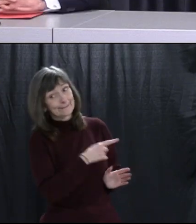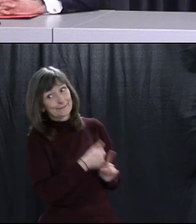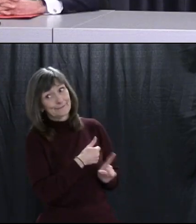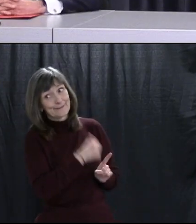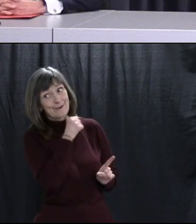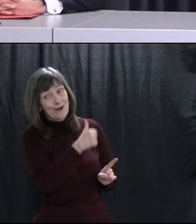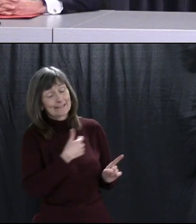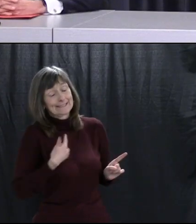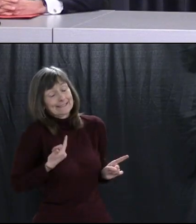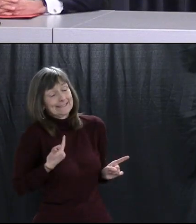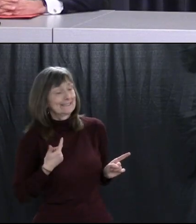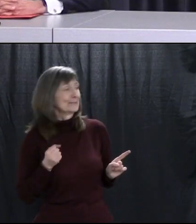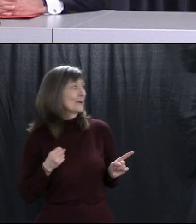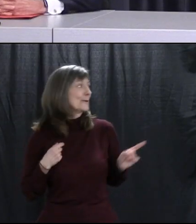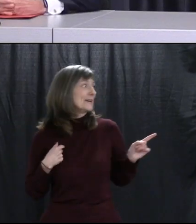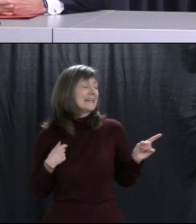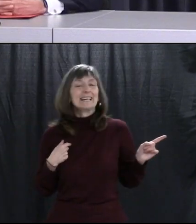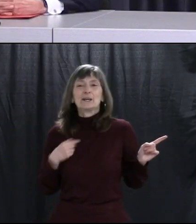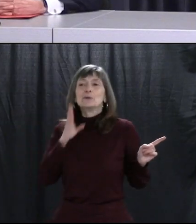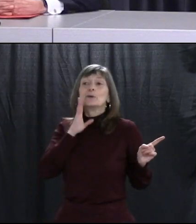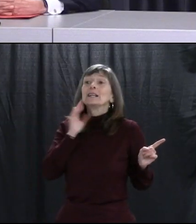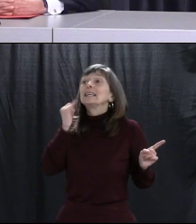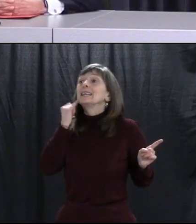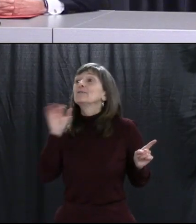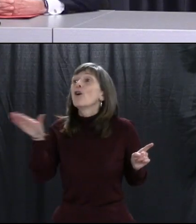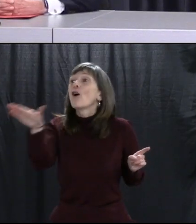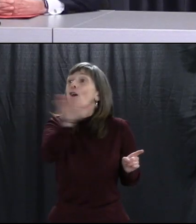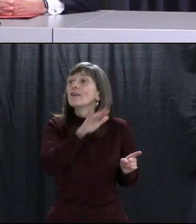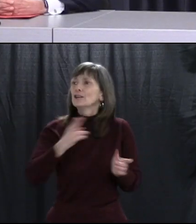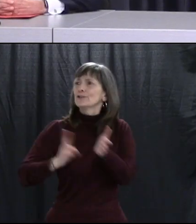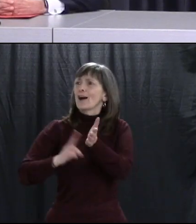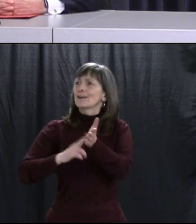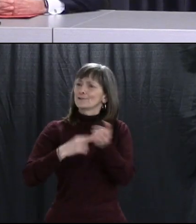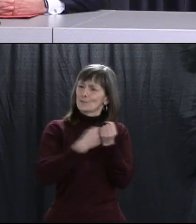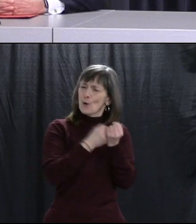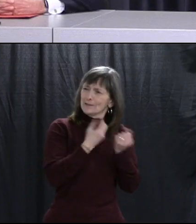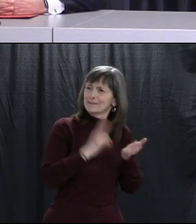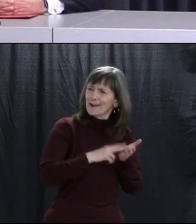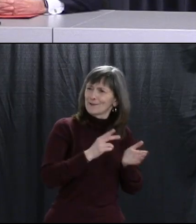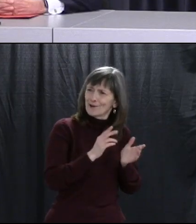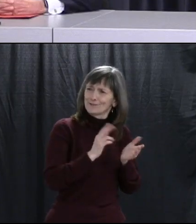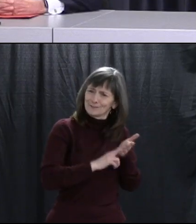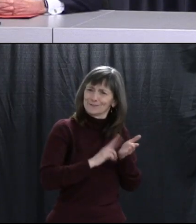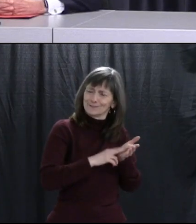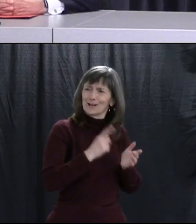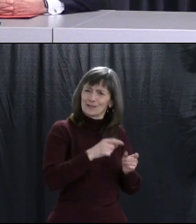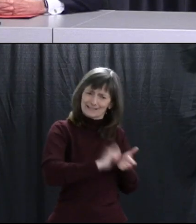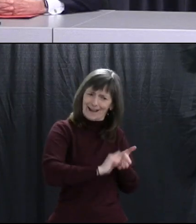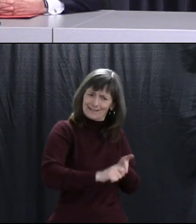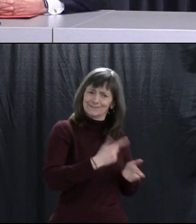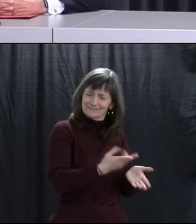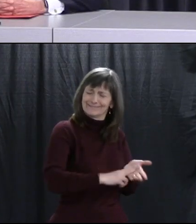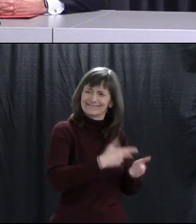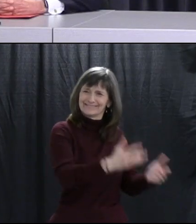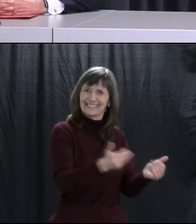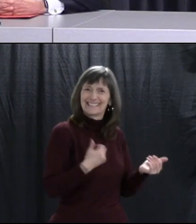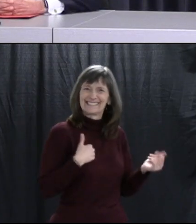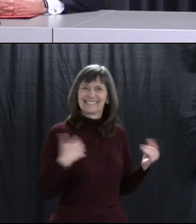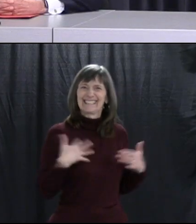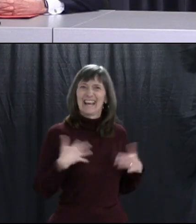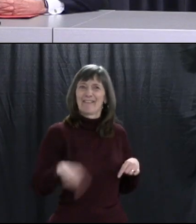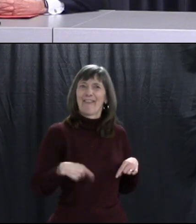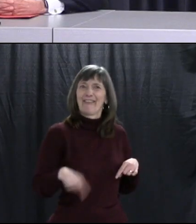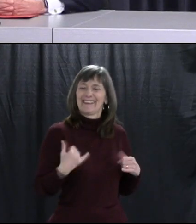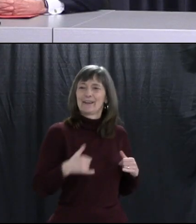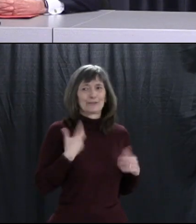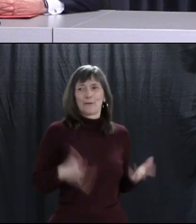we'll accept it. We'll accept the petition from those across the province now that will want to remove that. I'm scared her off. Yeah, you